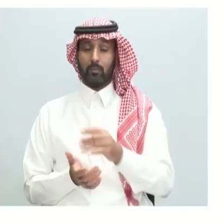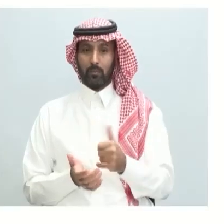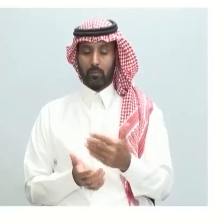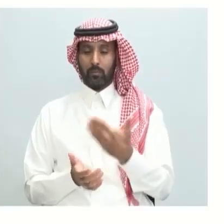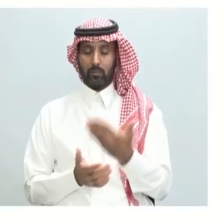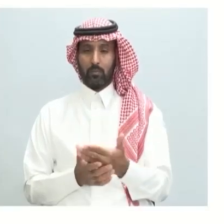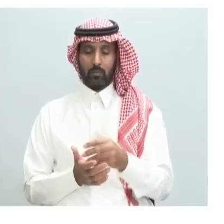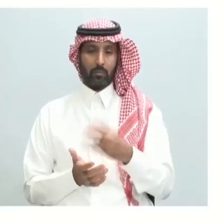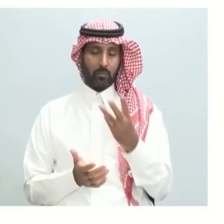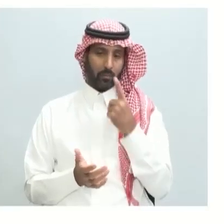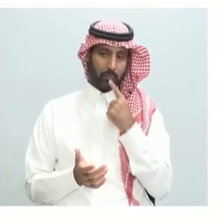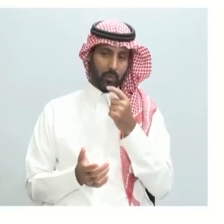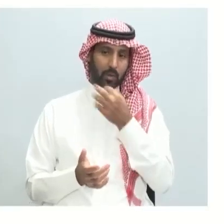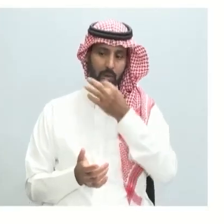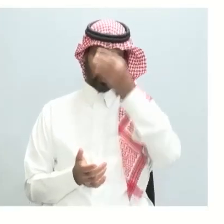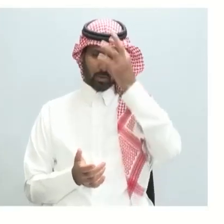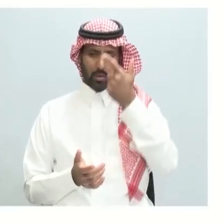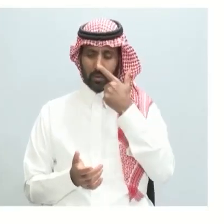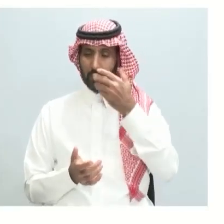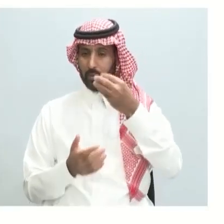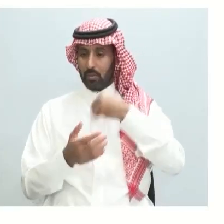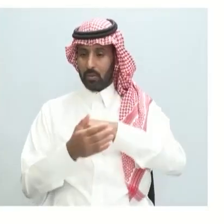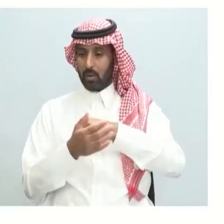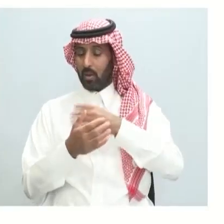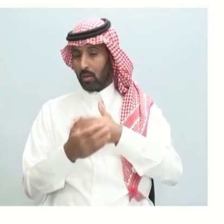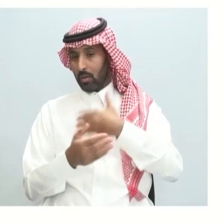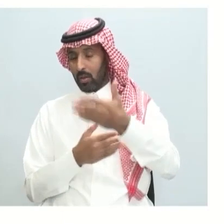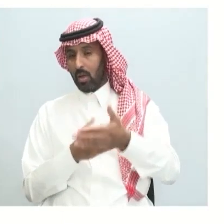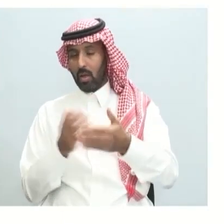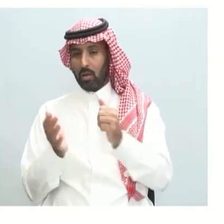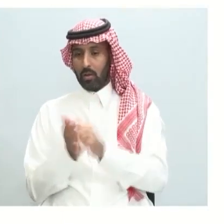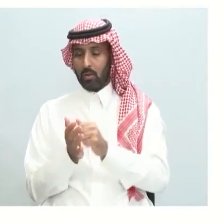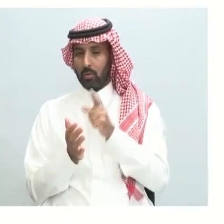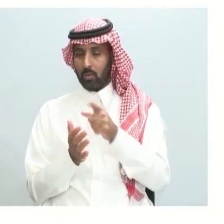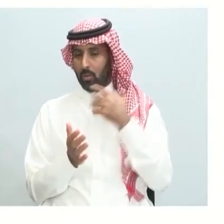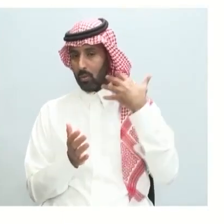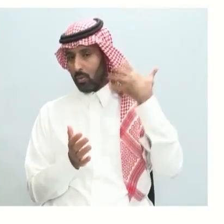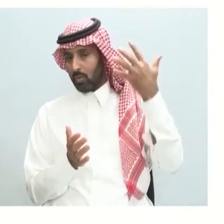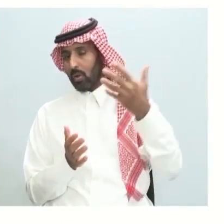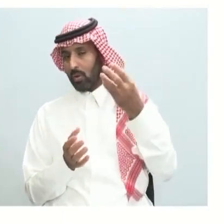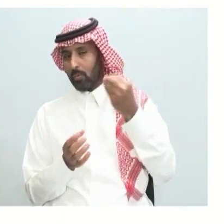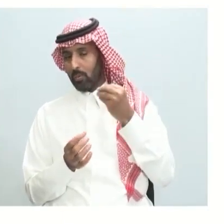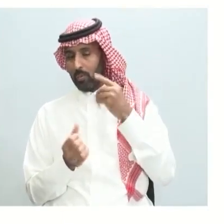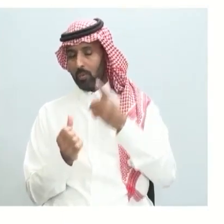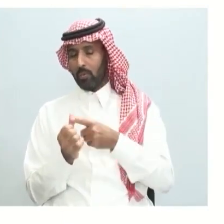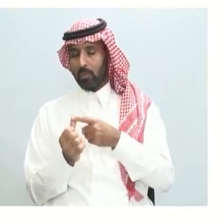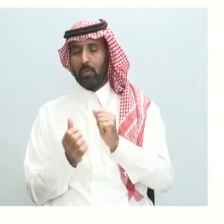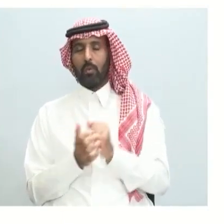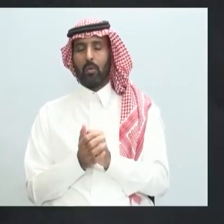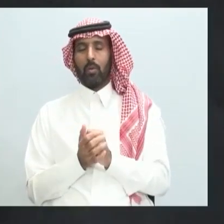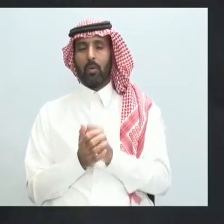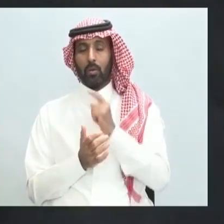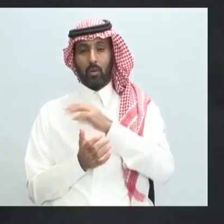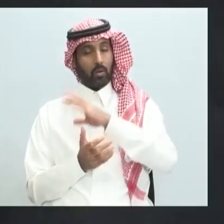that you value. Number three, describe both the interior and the exterior of your dream home. If you remember describing